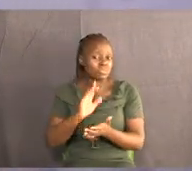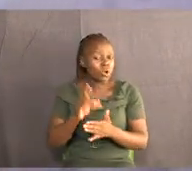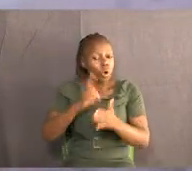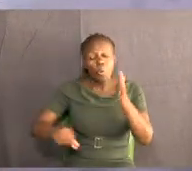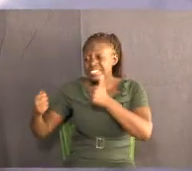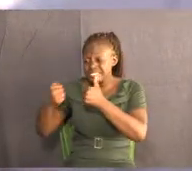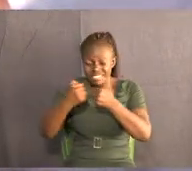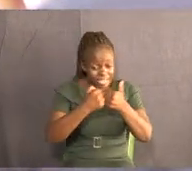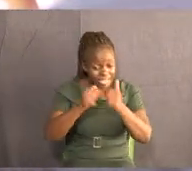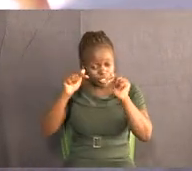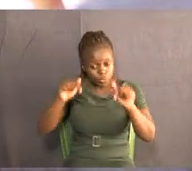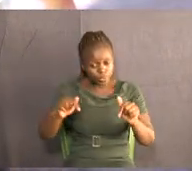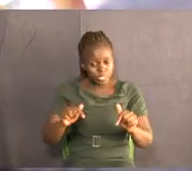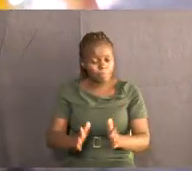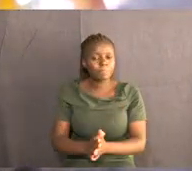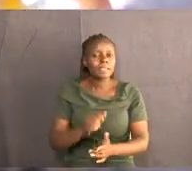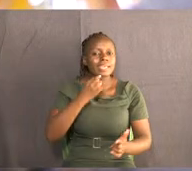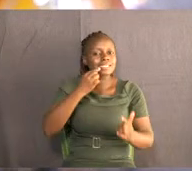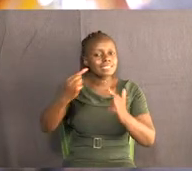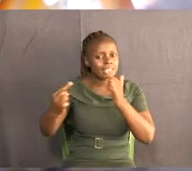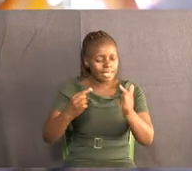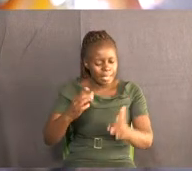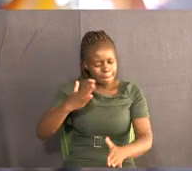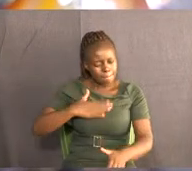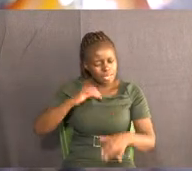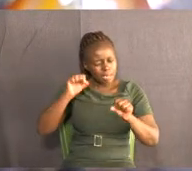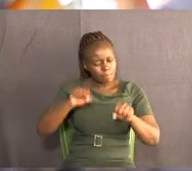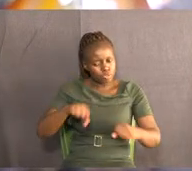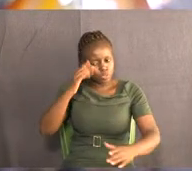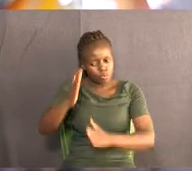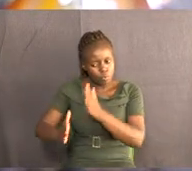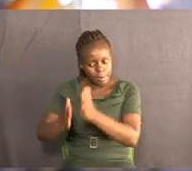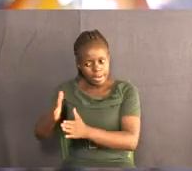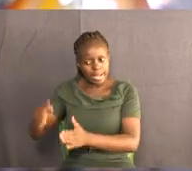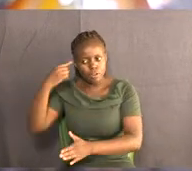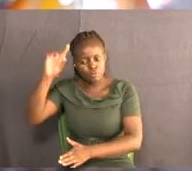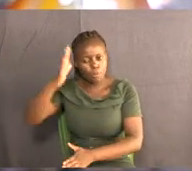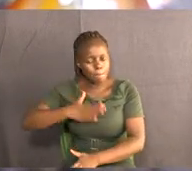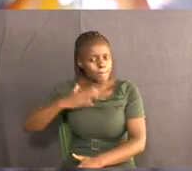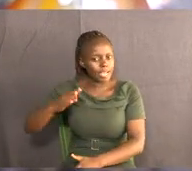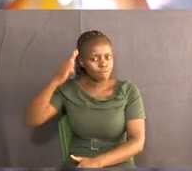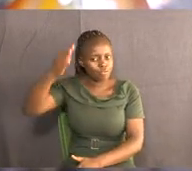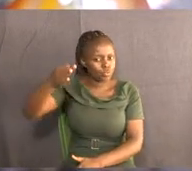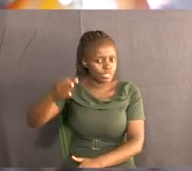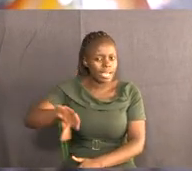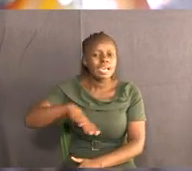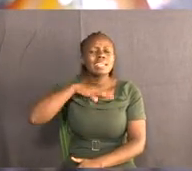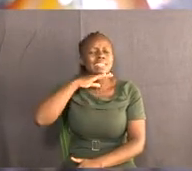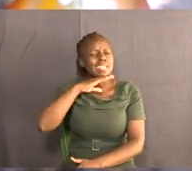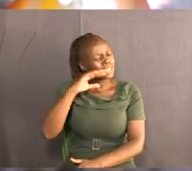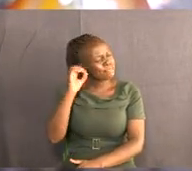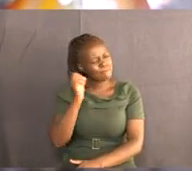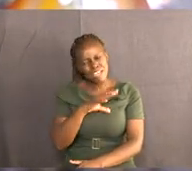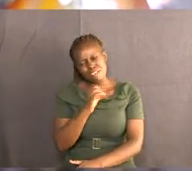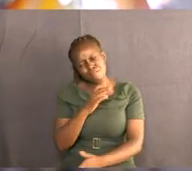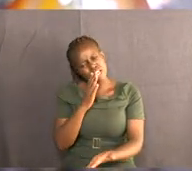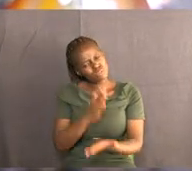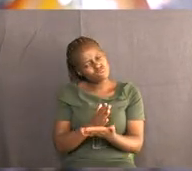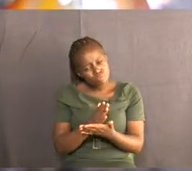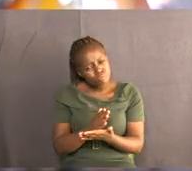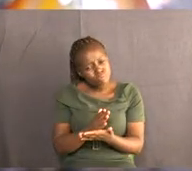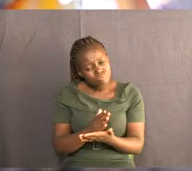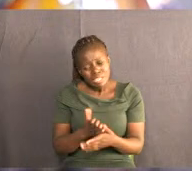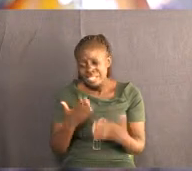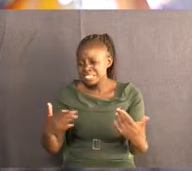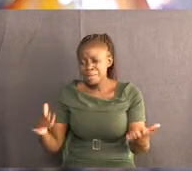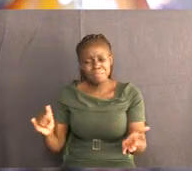today is to say, you know, I can plan for my eternity. Death can either be a scary thing, or it can be something